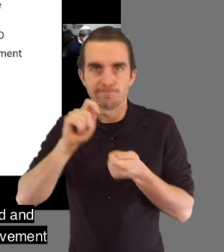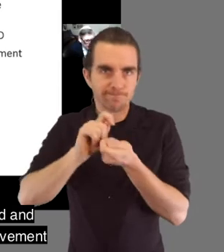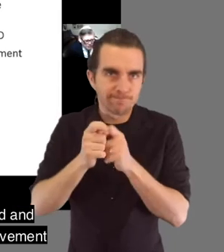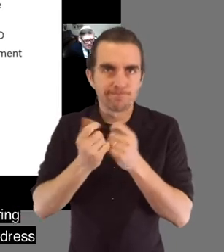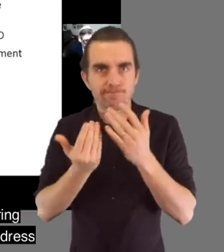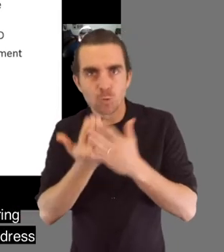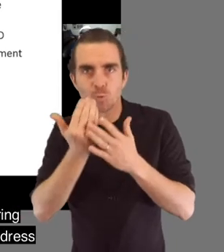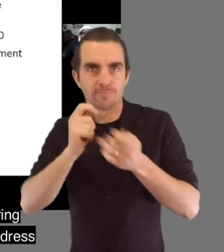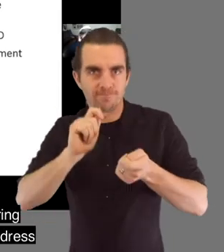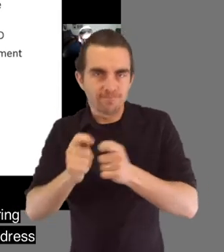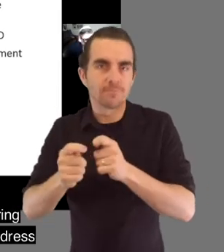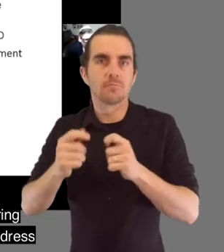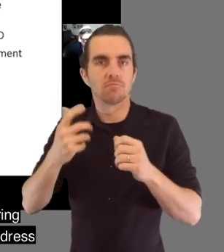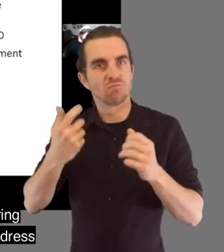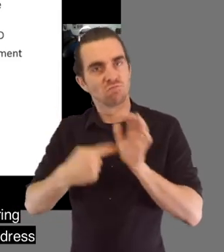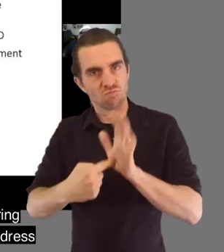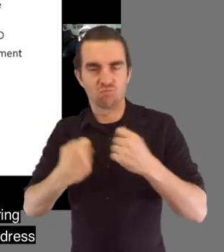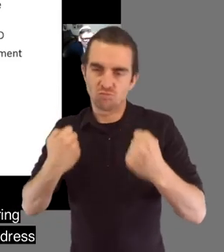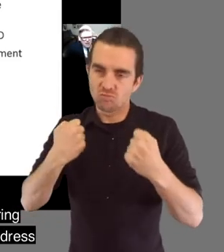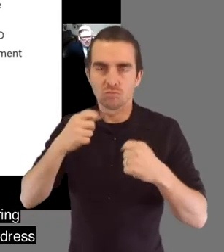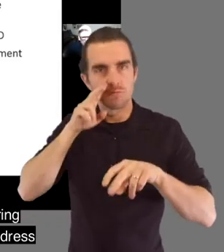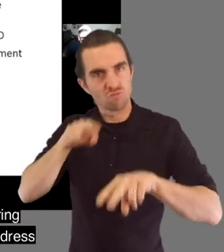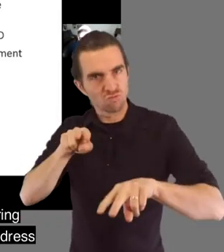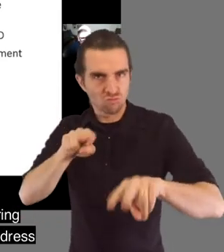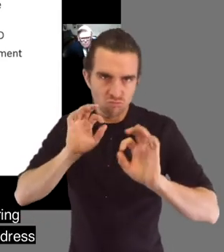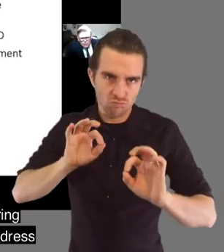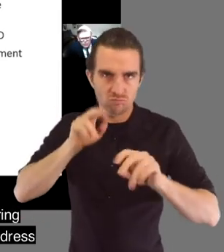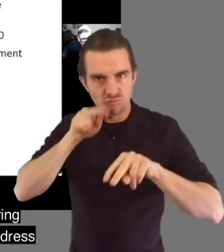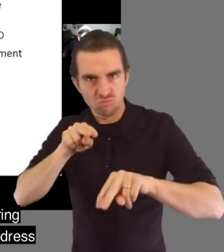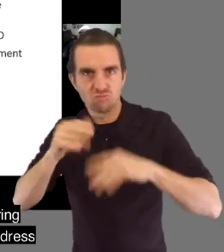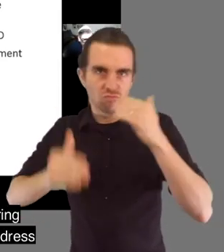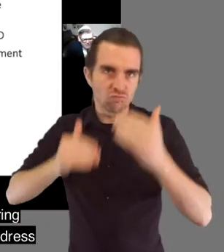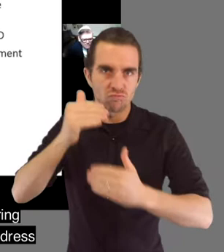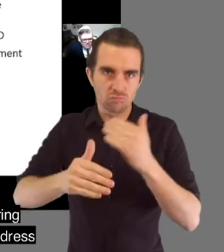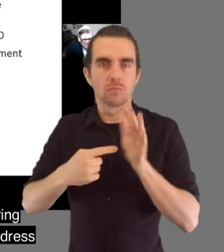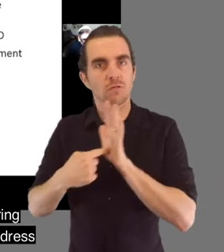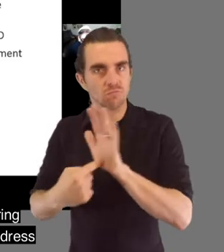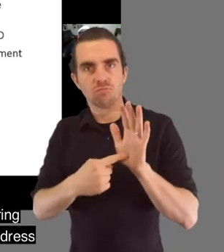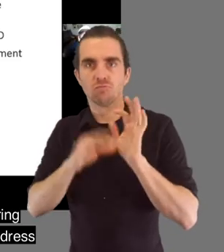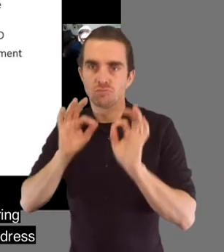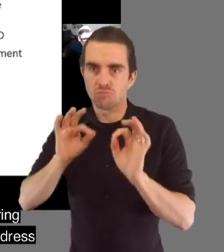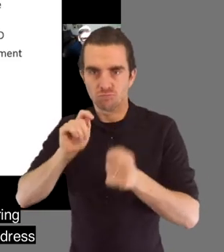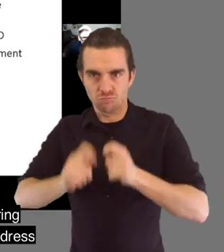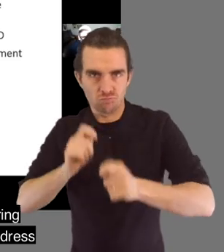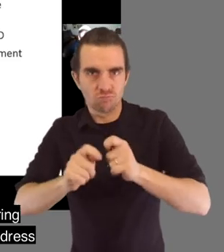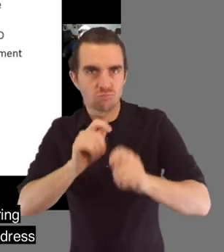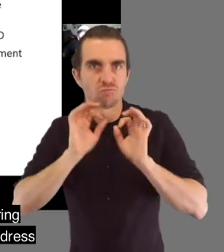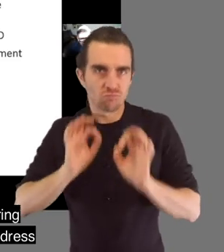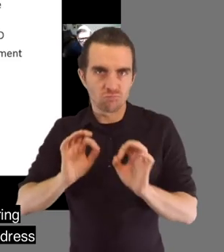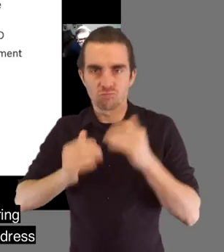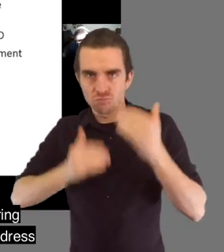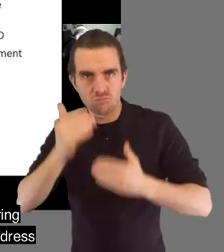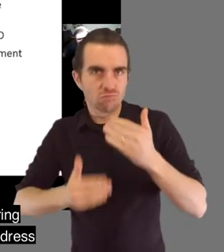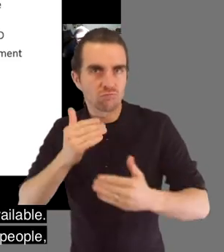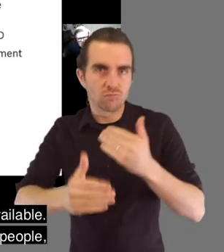people's movement to do this. Need strong monitoring mechanisms, a means of